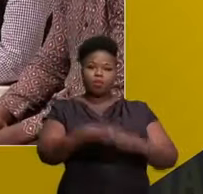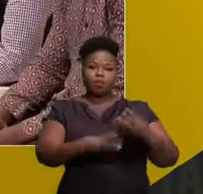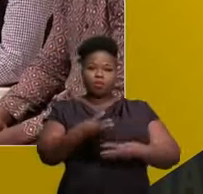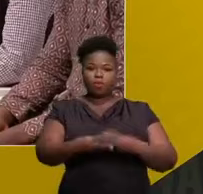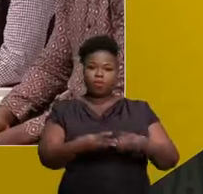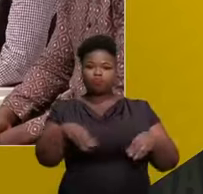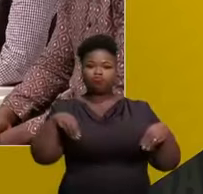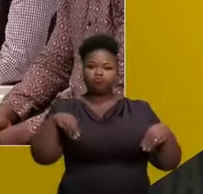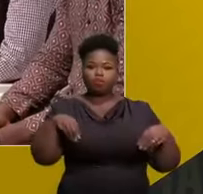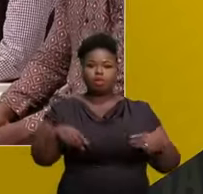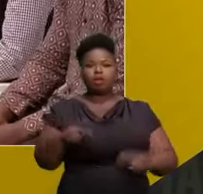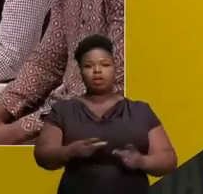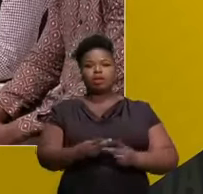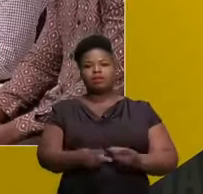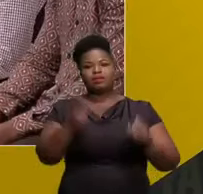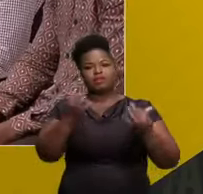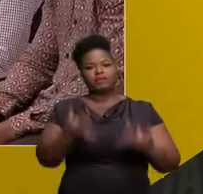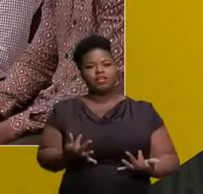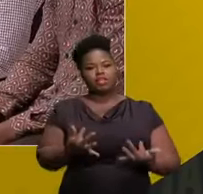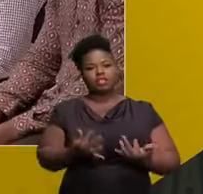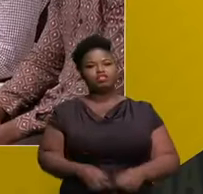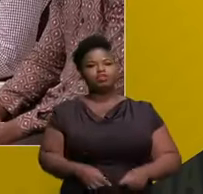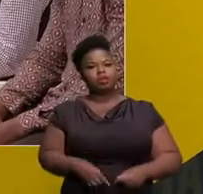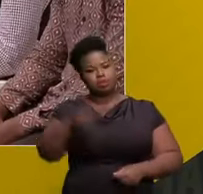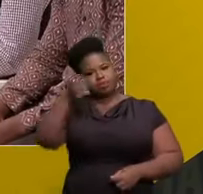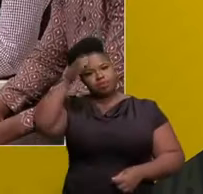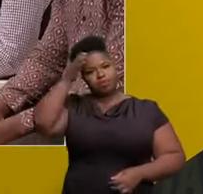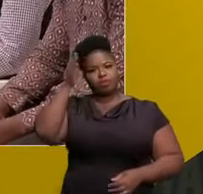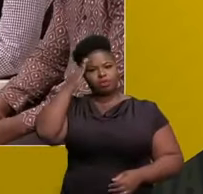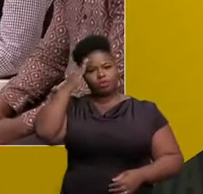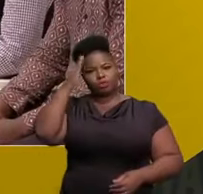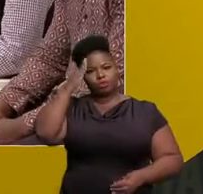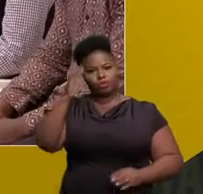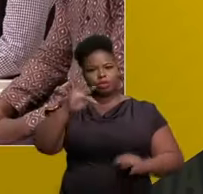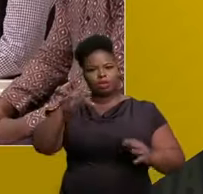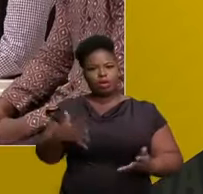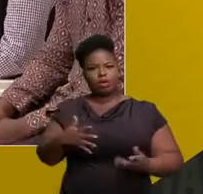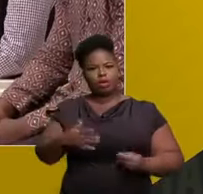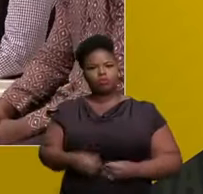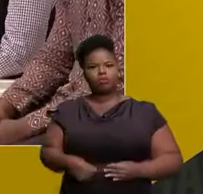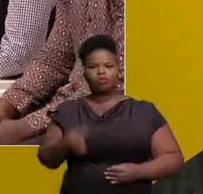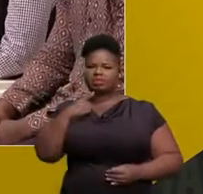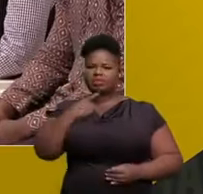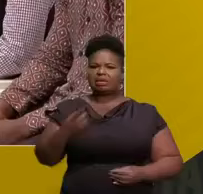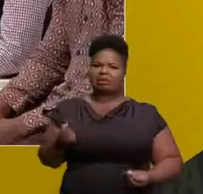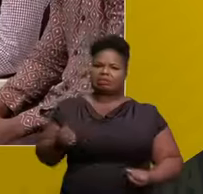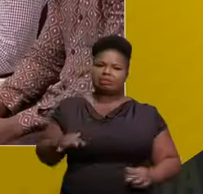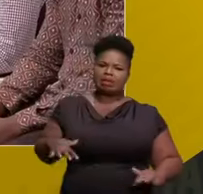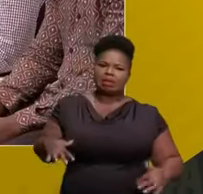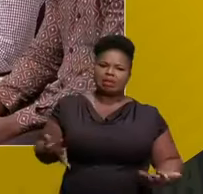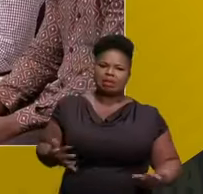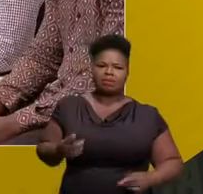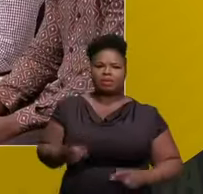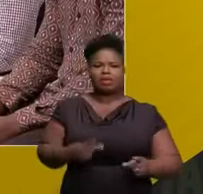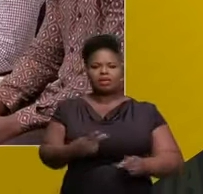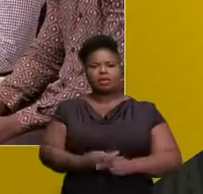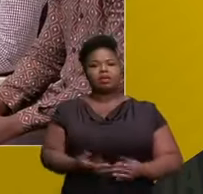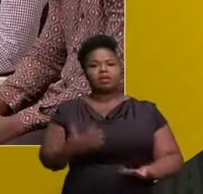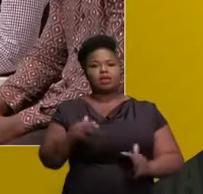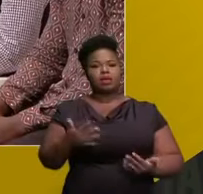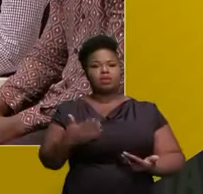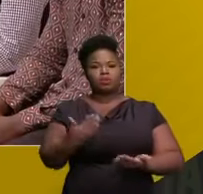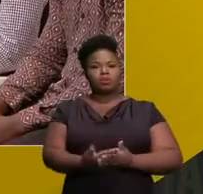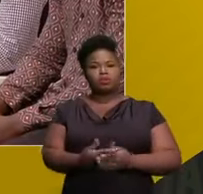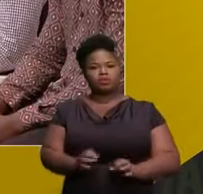the understanding of things like financial literacy. You know, of how we move into the world of saying, Asna Mali, and how far in can we go into education